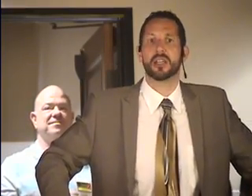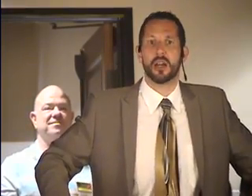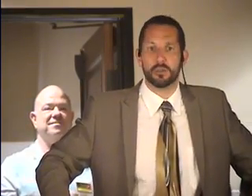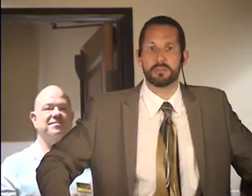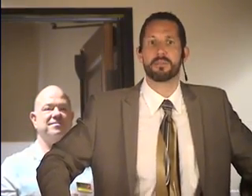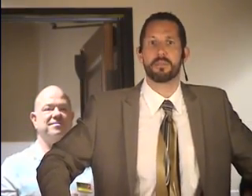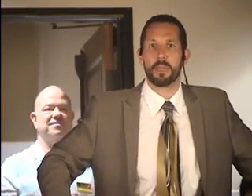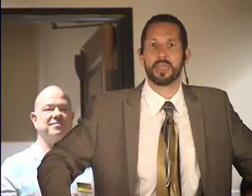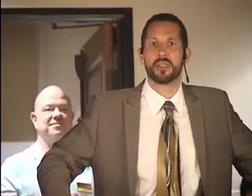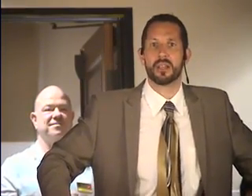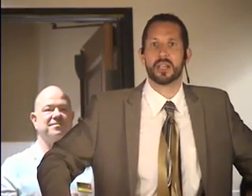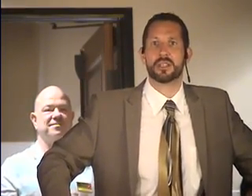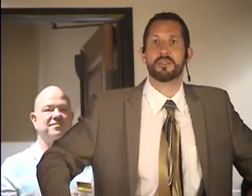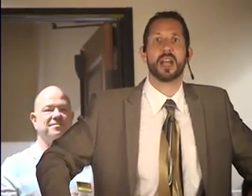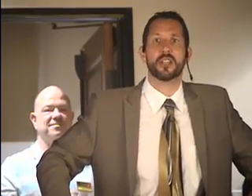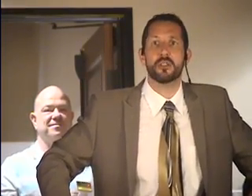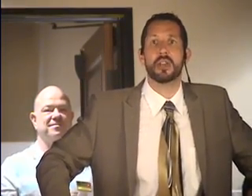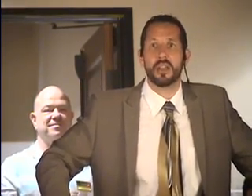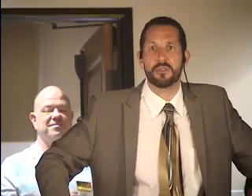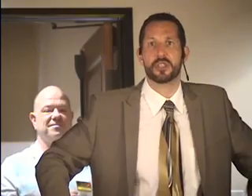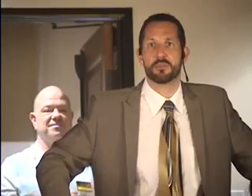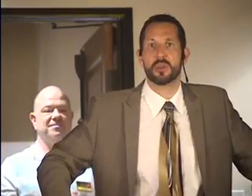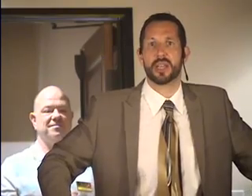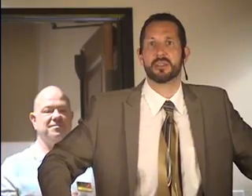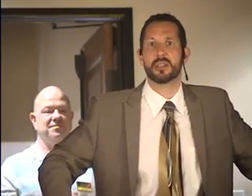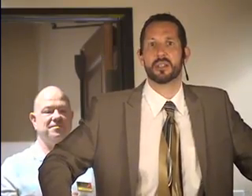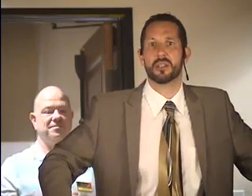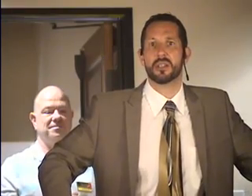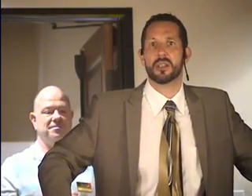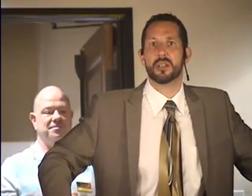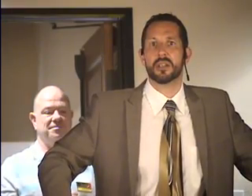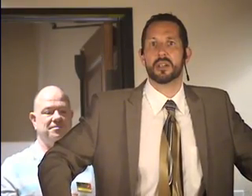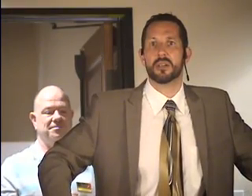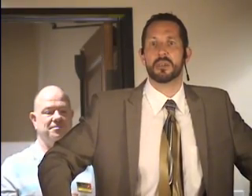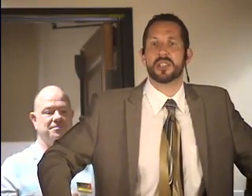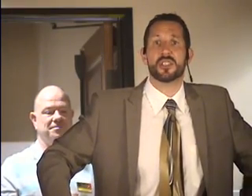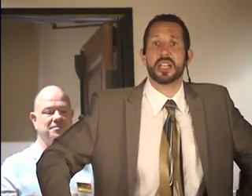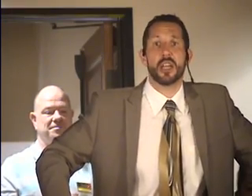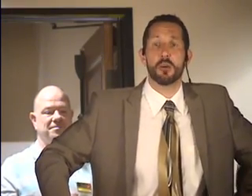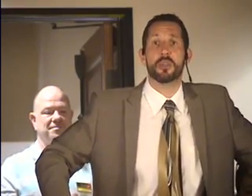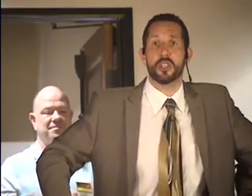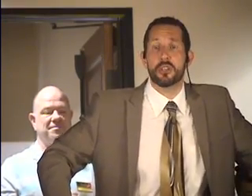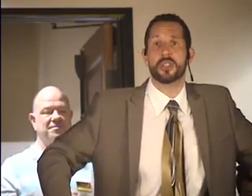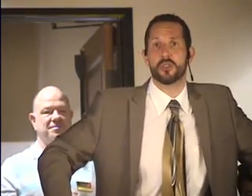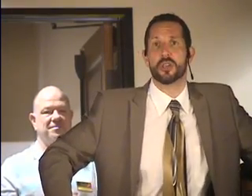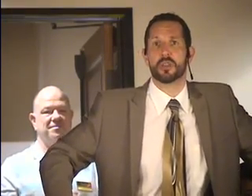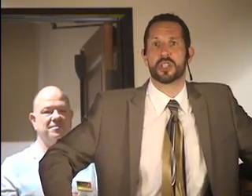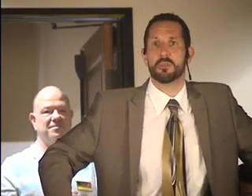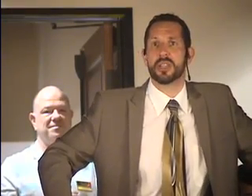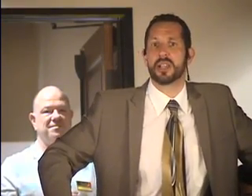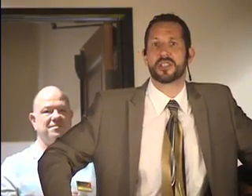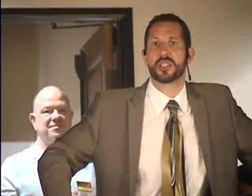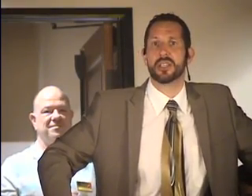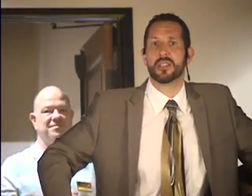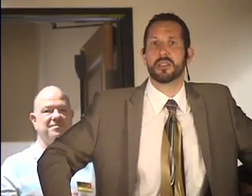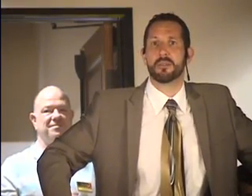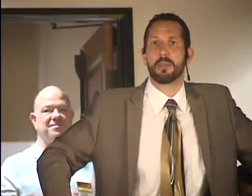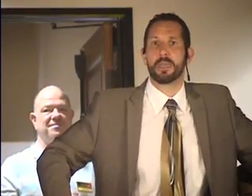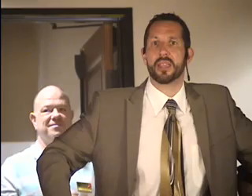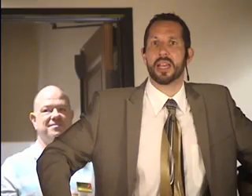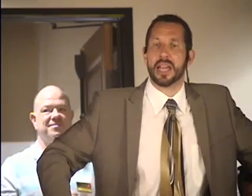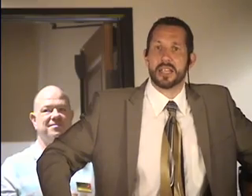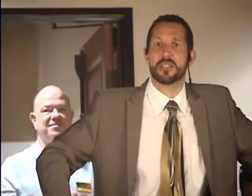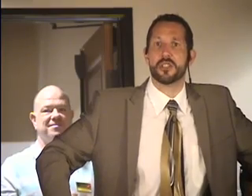you to let go and to find new life this morning we sincerely hope that you've enjoyed worship with